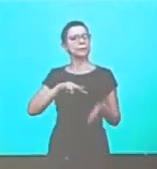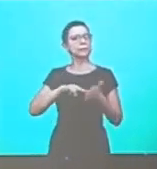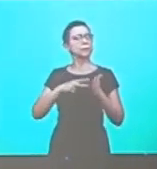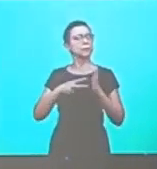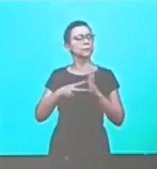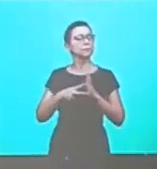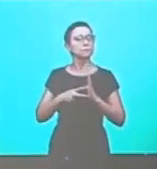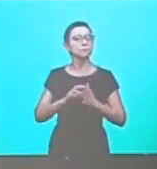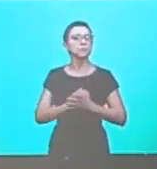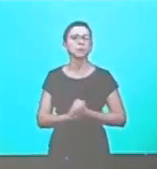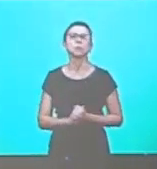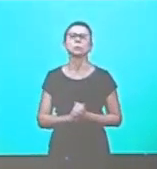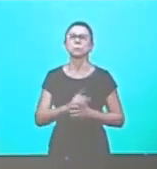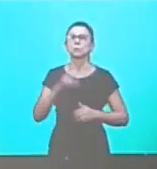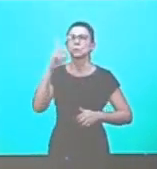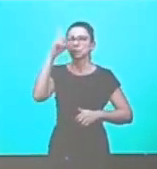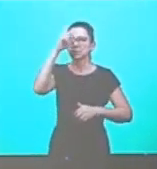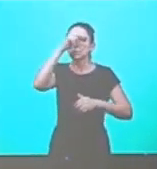bridegroom was arriving.